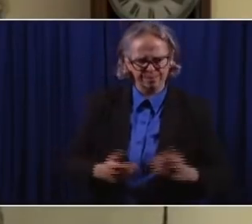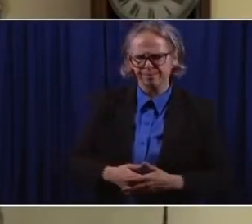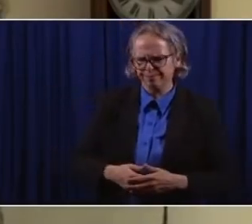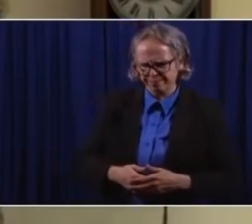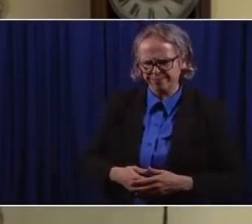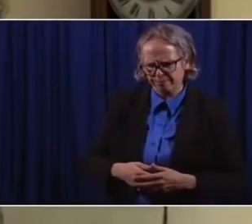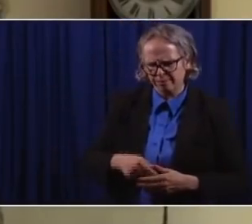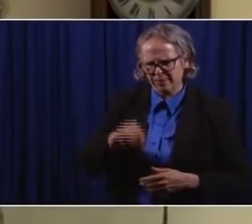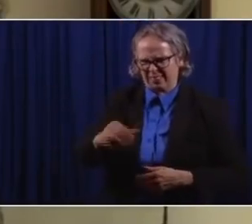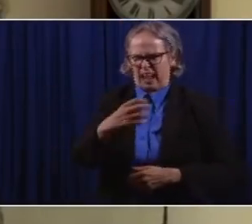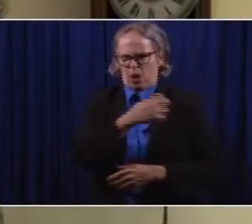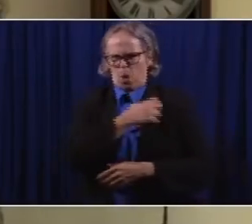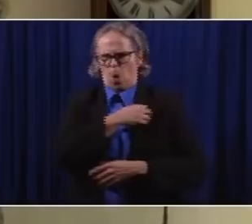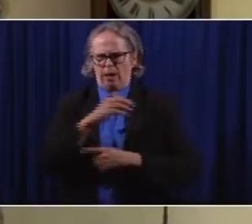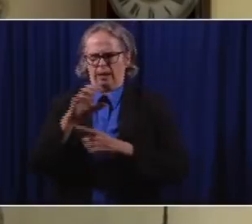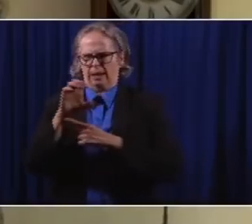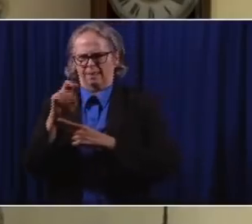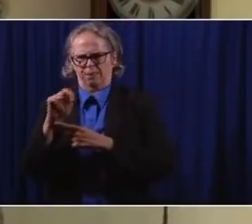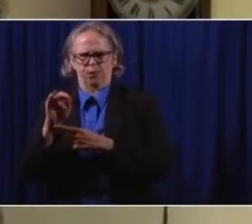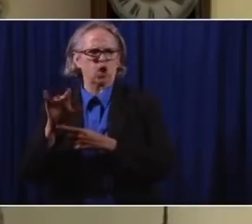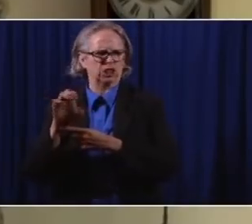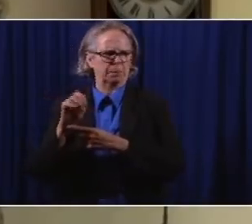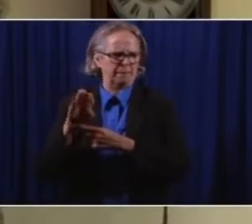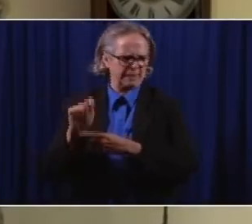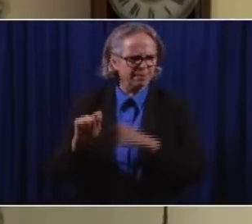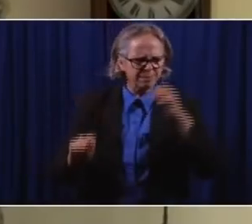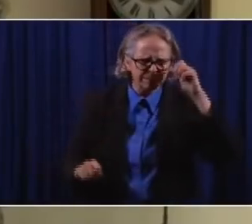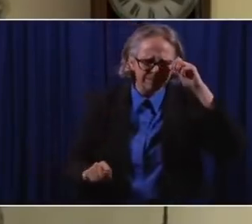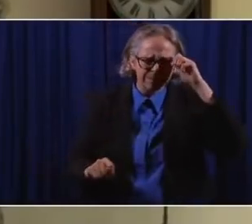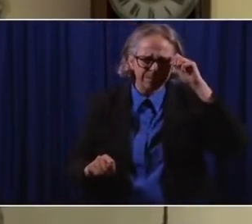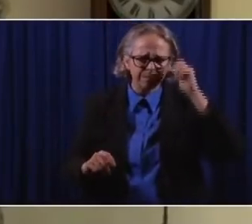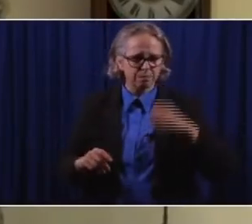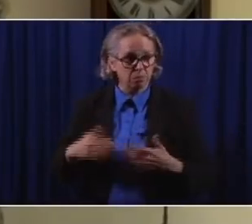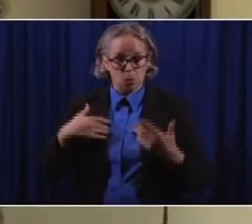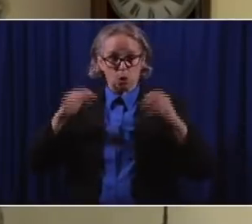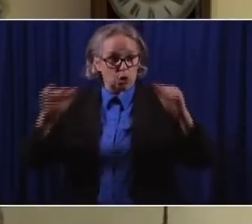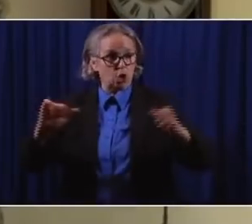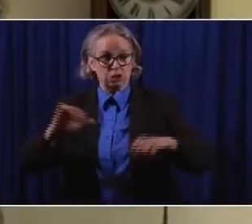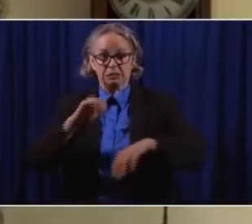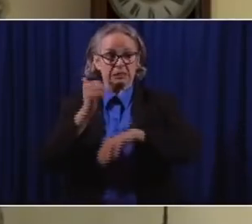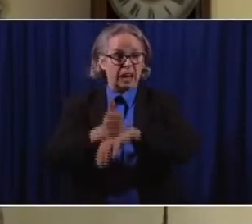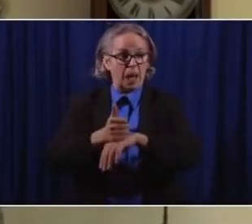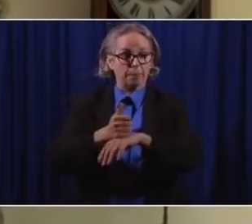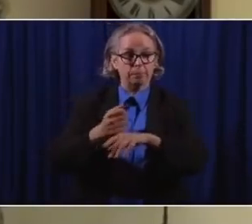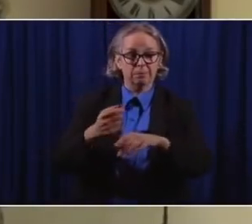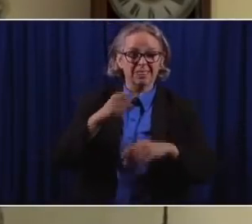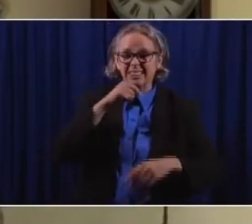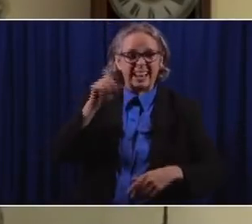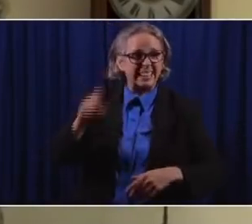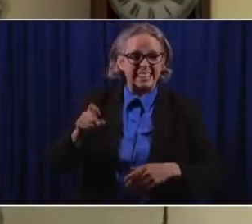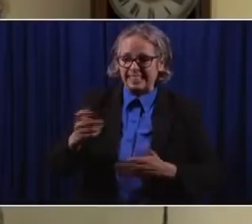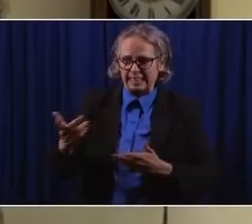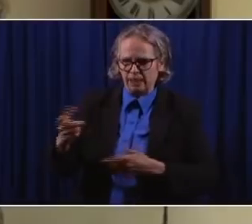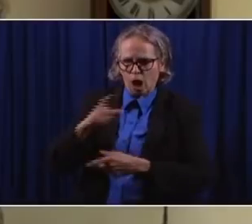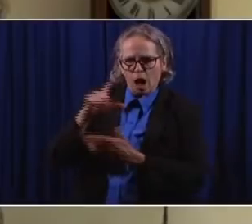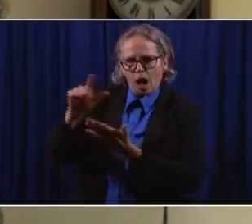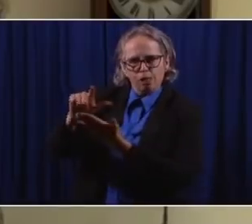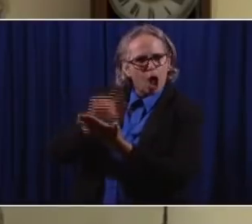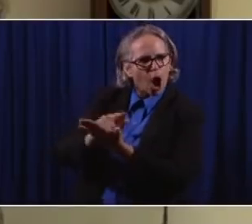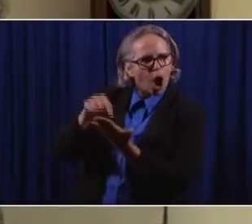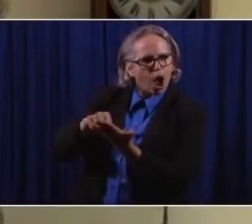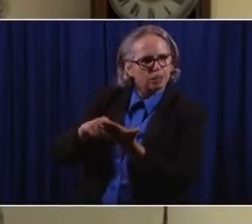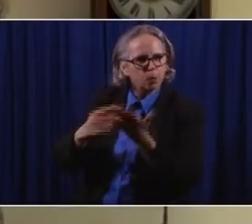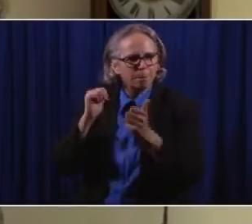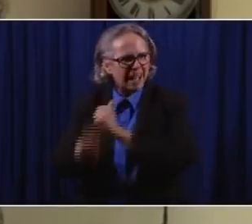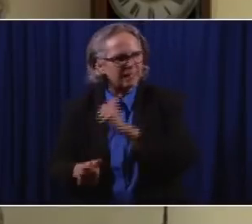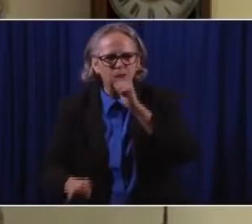able to do without changing the law in Ohio, without legislative passage or anything. And that is,